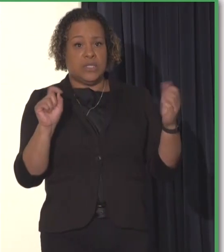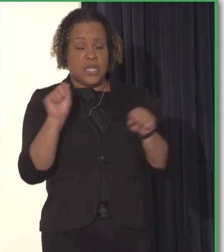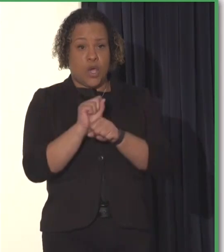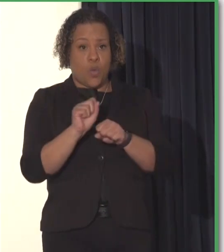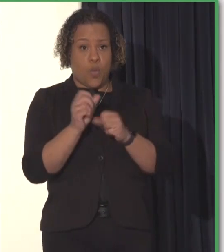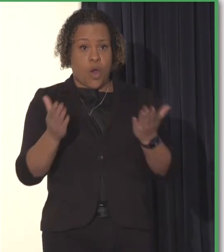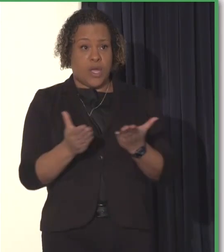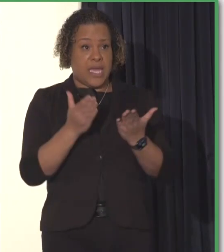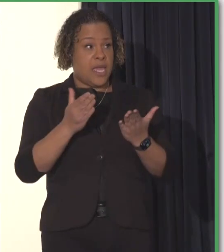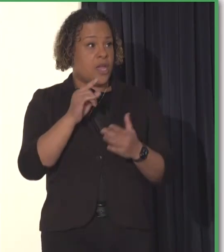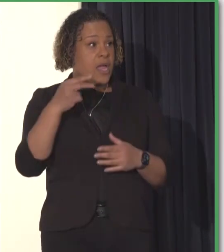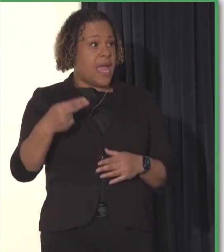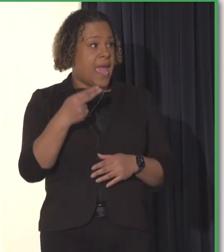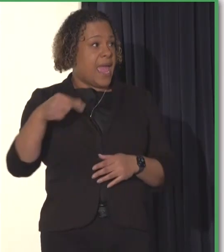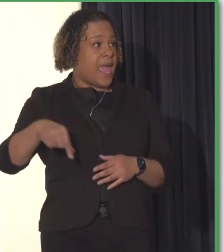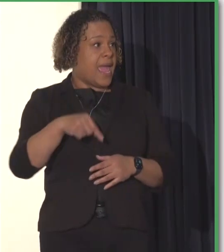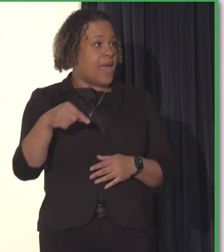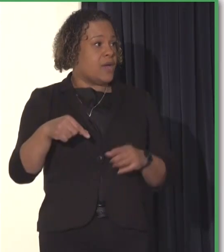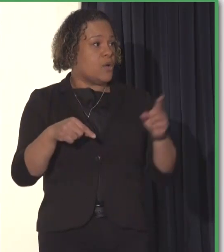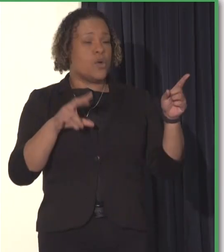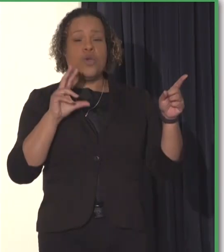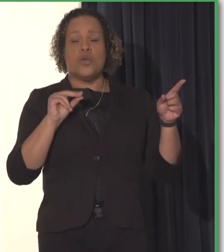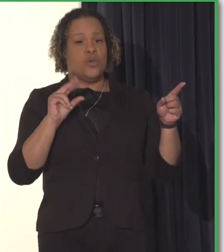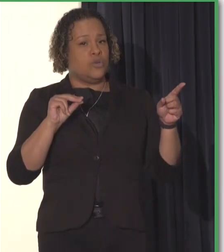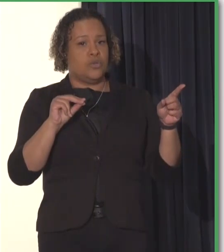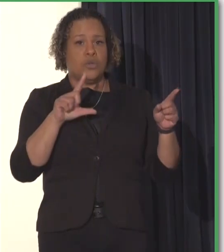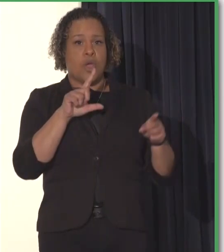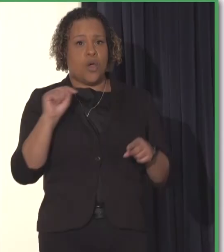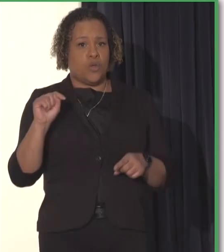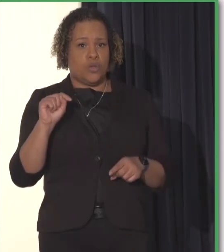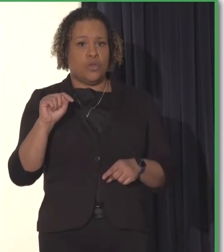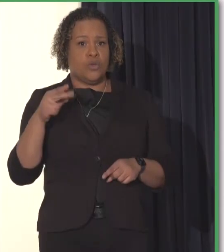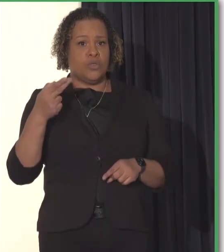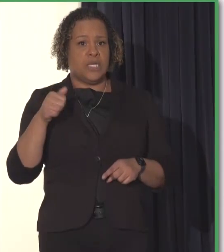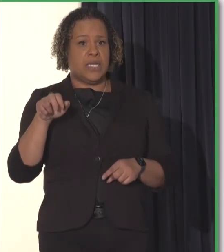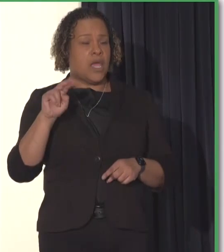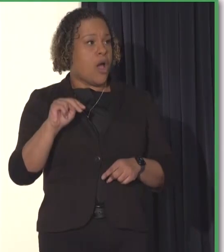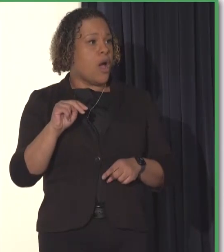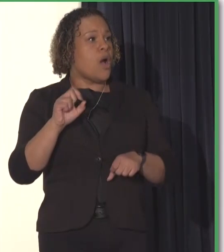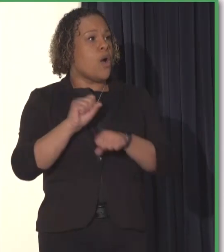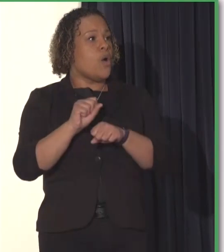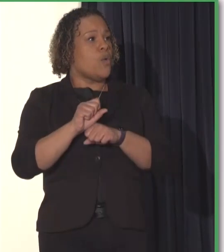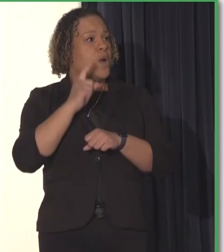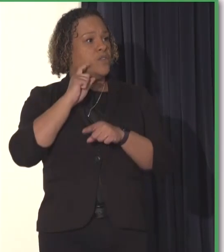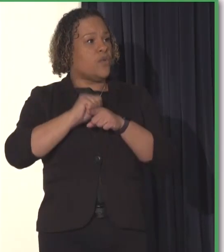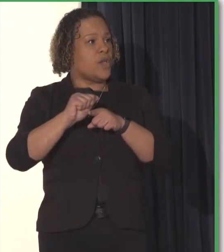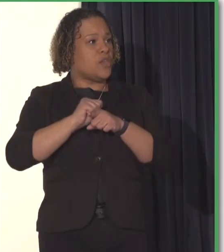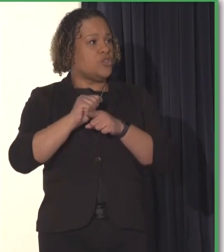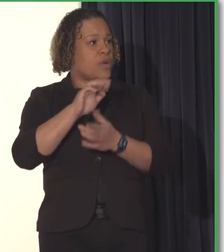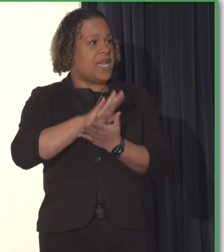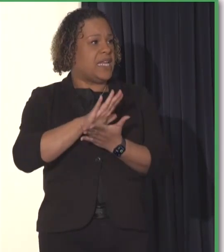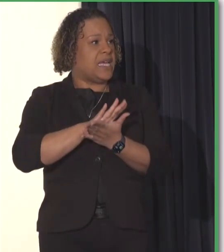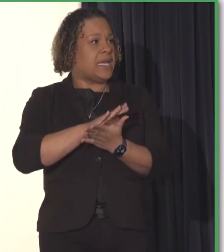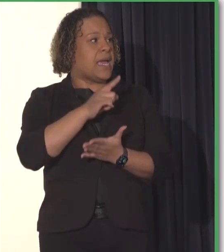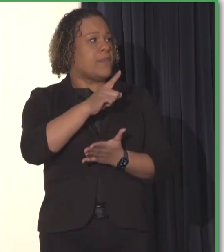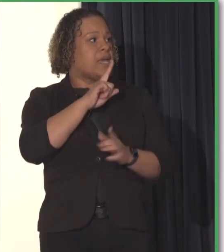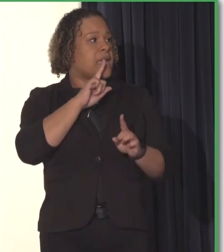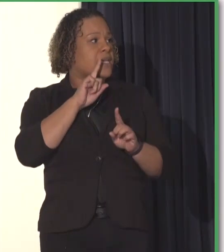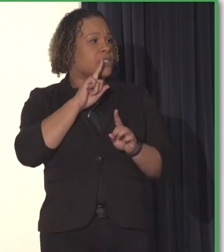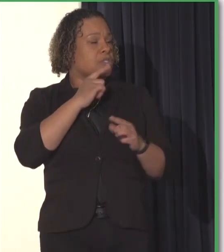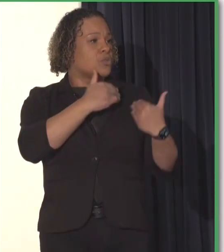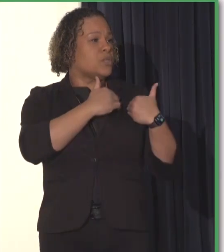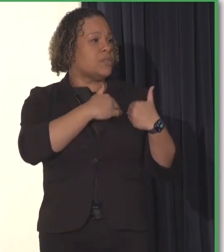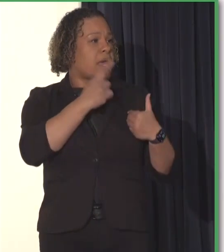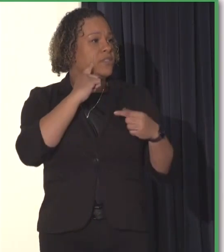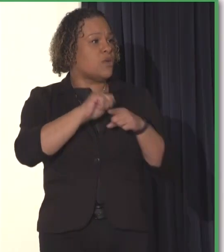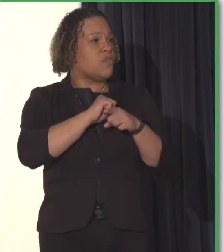here at headquarters? So Lieutenant Hahn works for our training academy, Okay. and he is responsible for training our recruits,